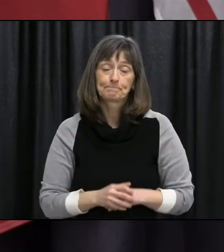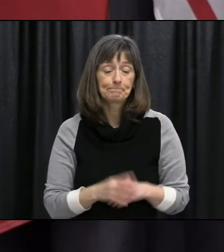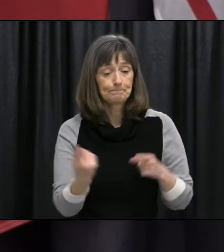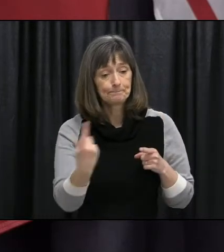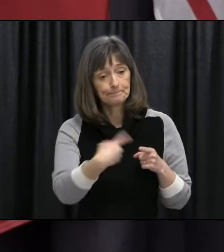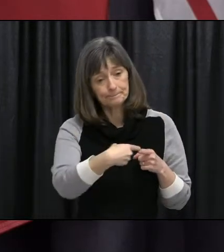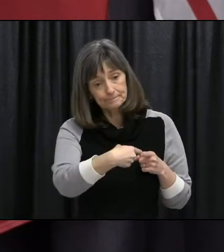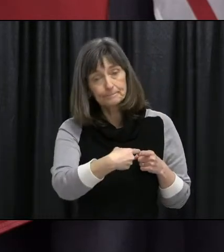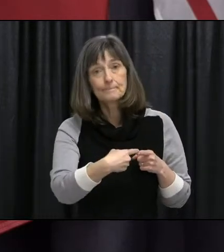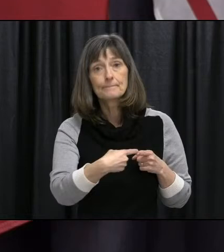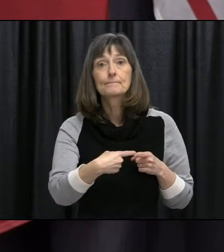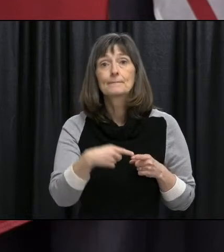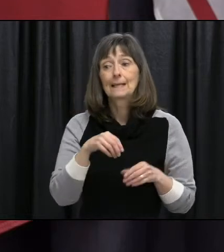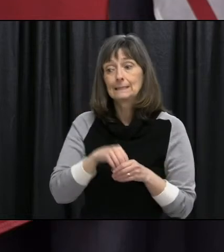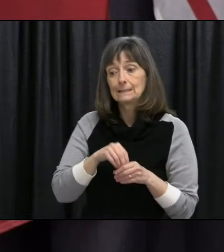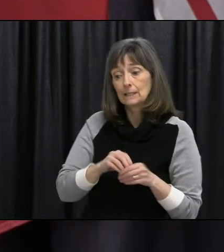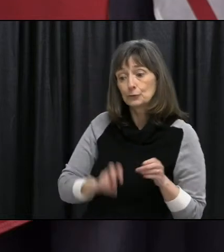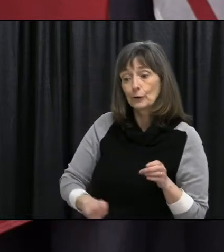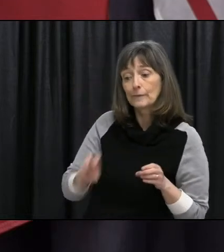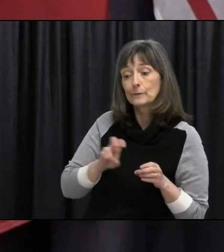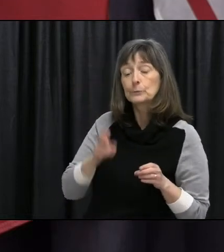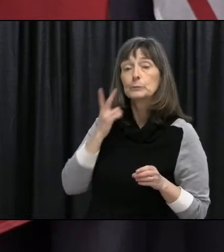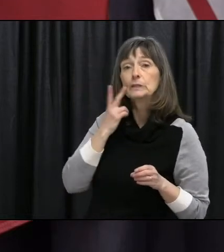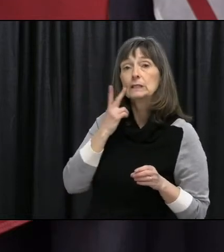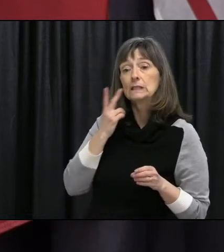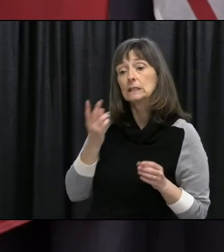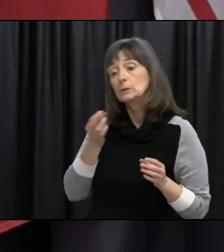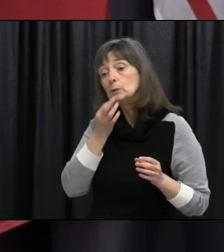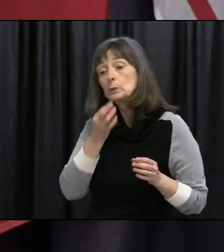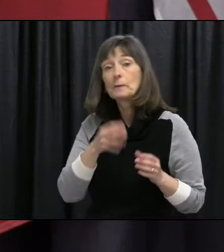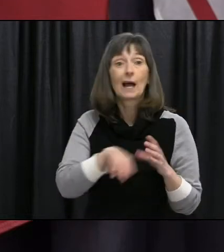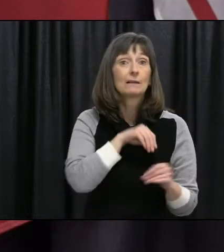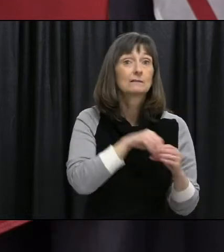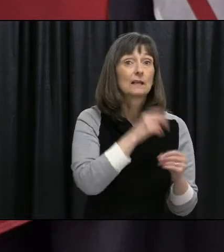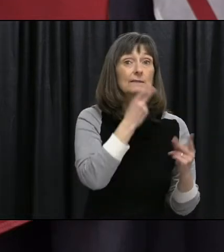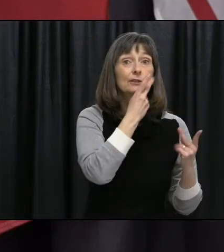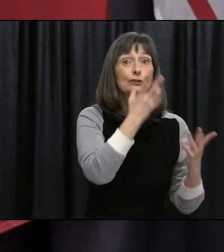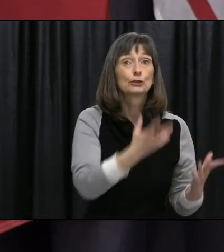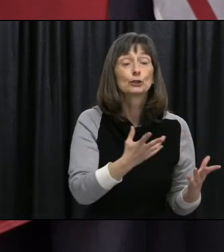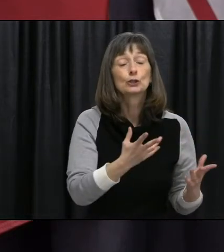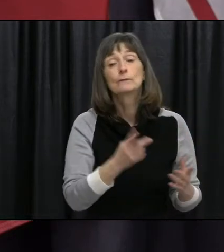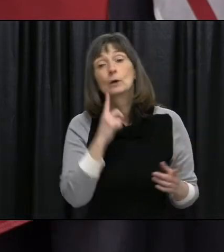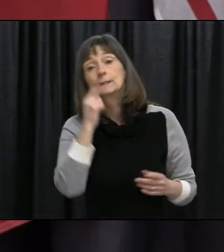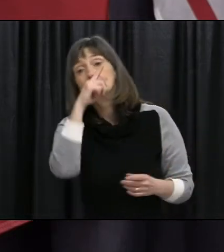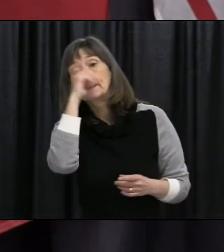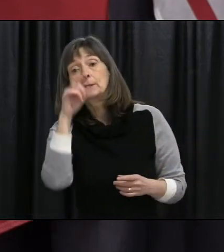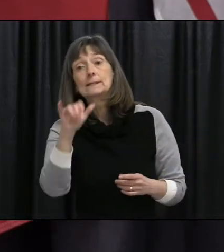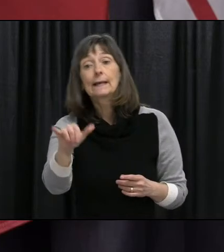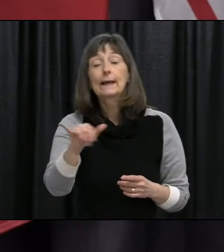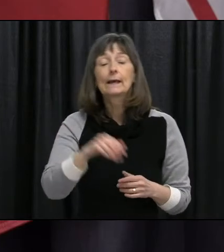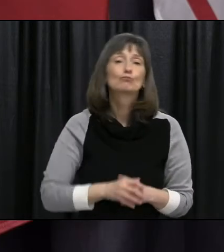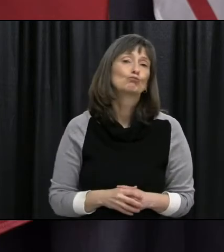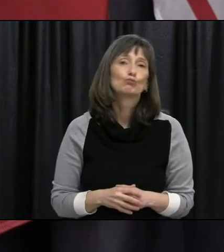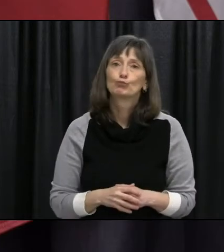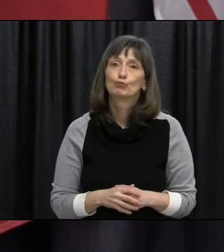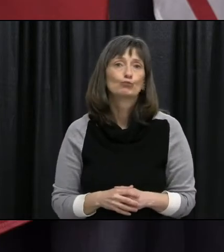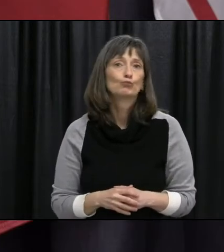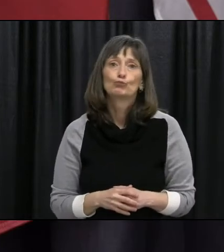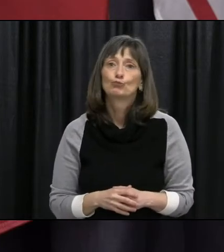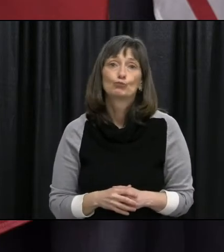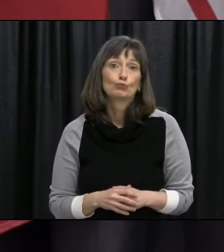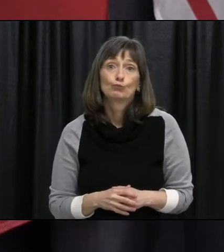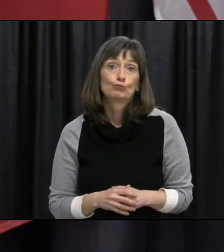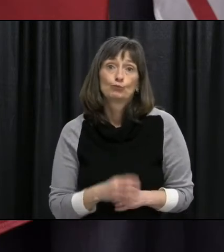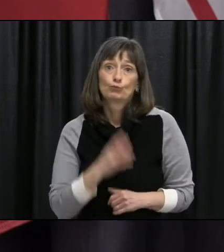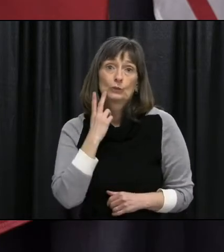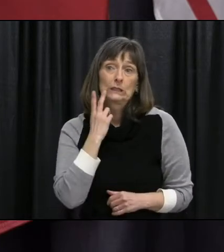to people coming from outside Newfoundland and Labrador to visit their seasonal properties. We just need to look no further than what's